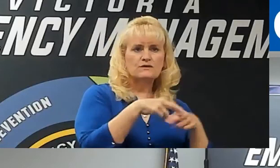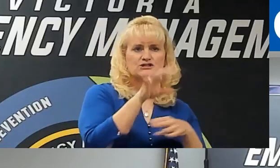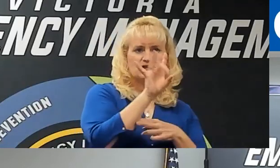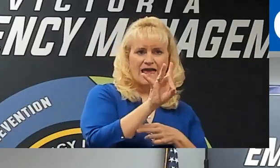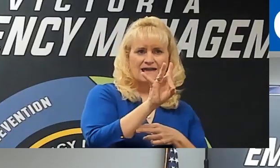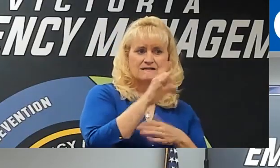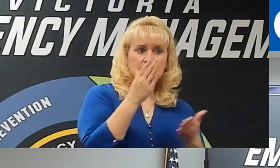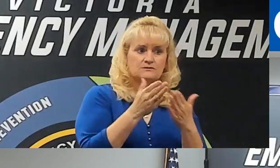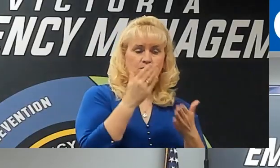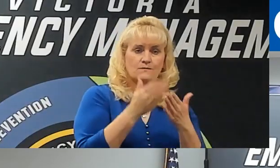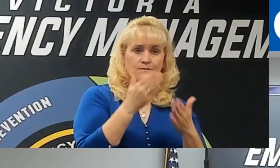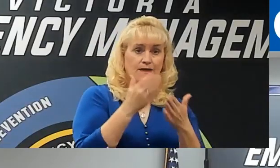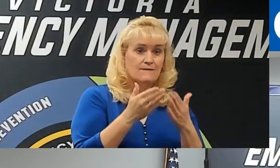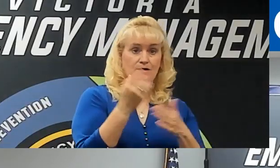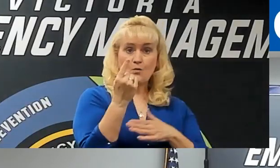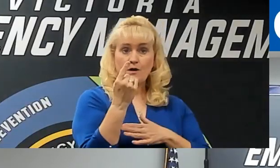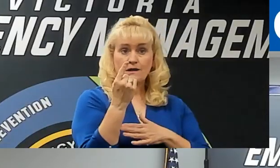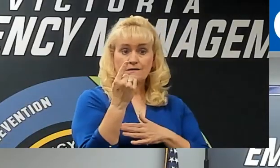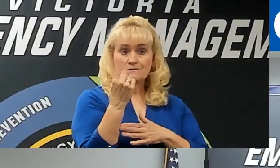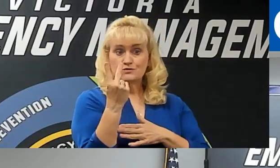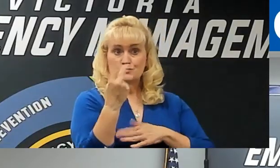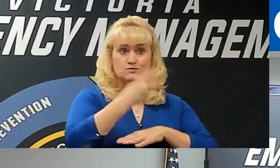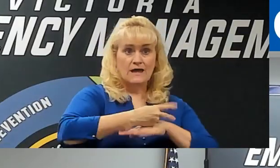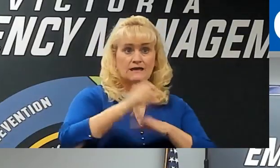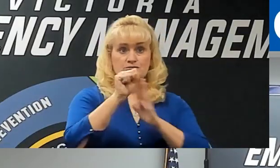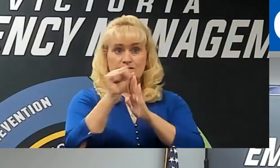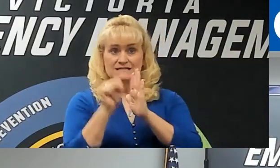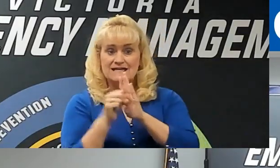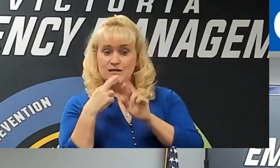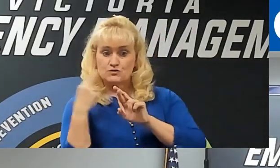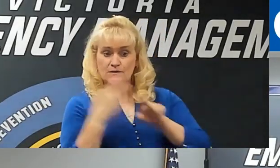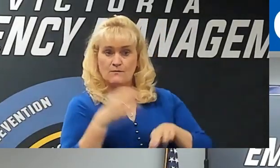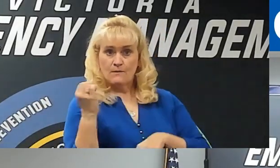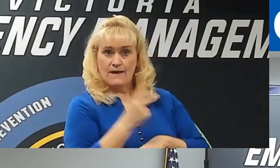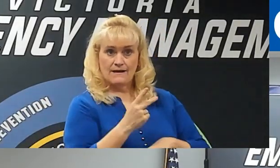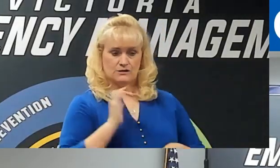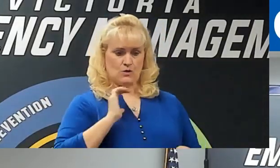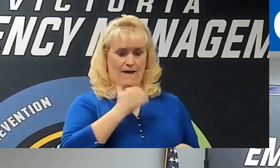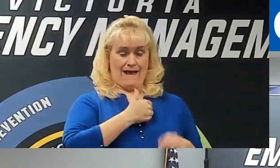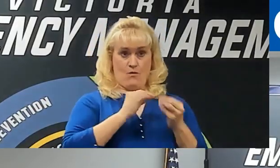two for the state to report back on those numbers. So the numbers we're giving out here on our Facebook